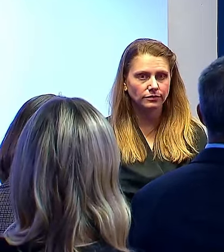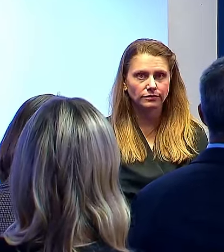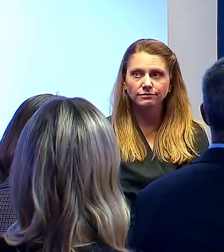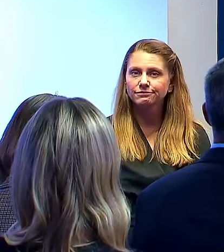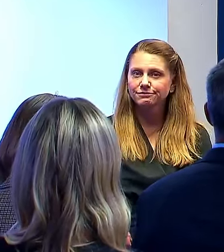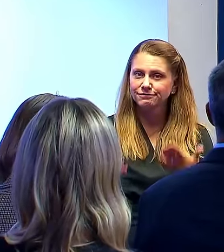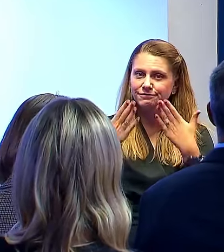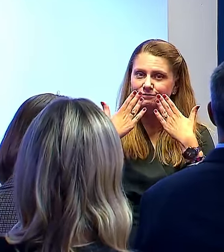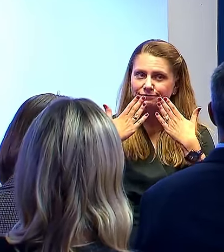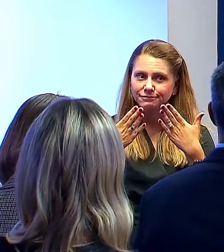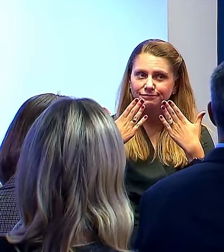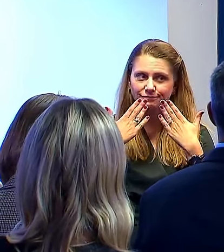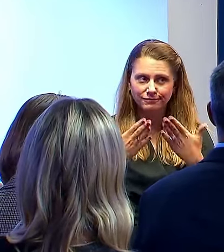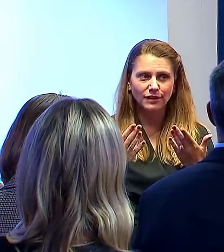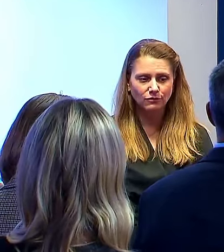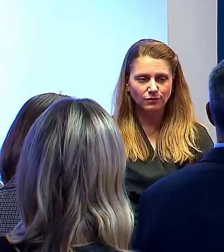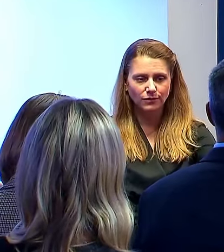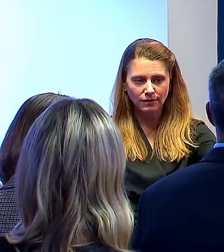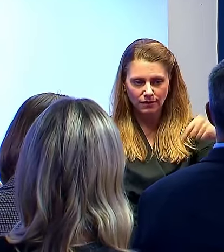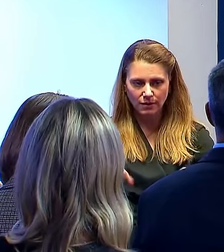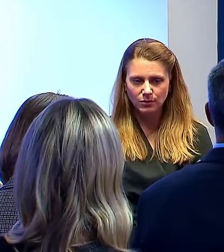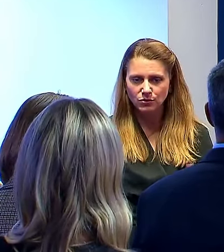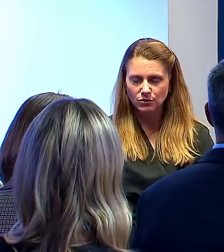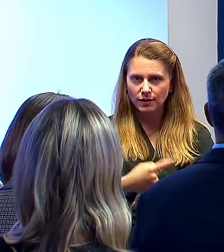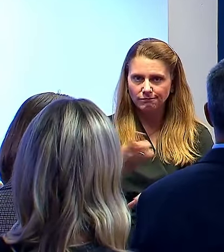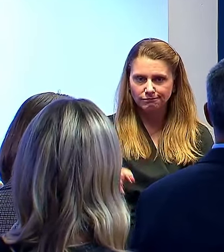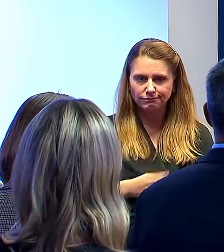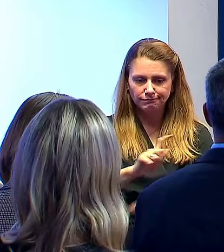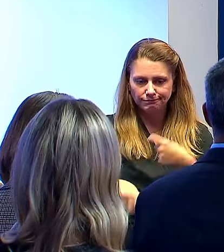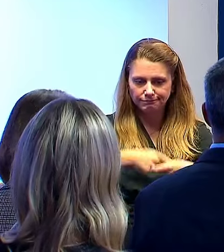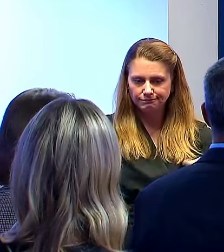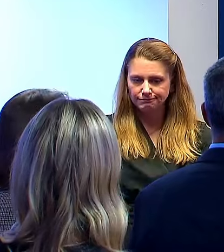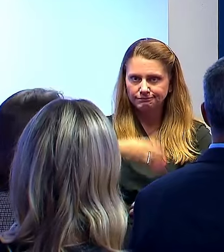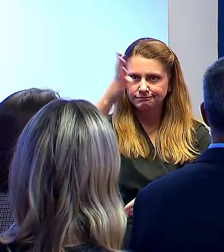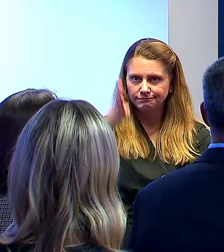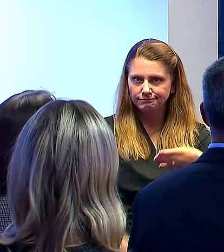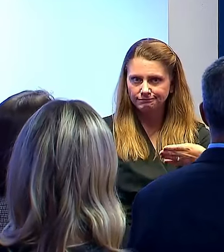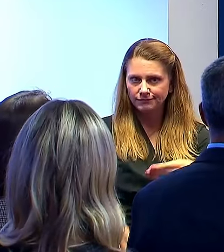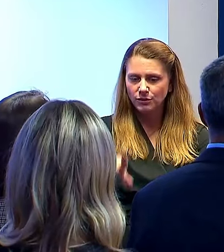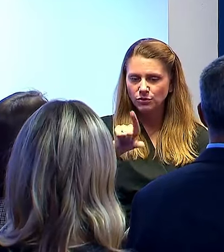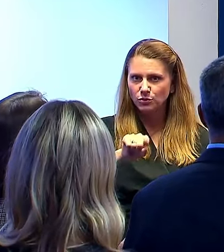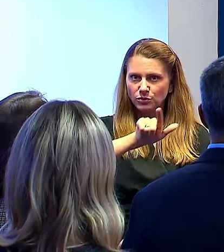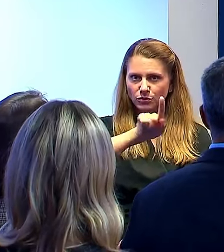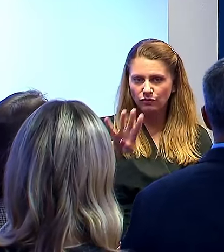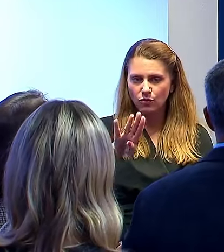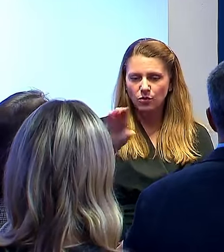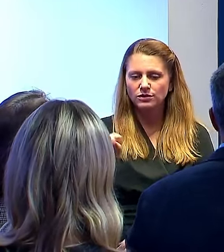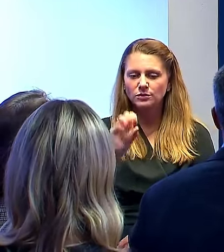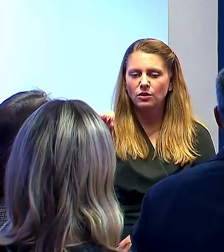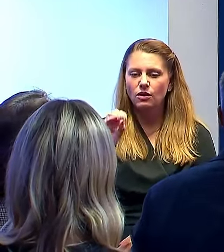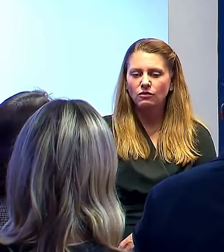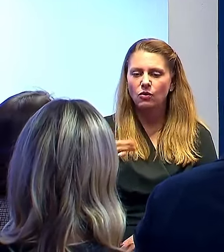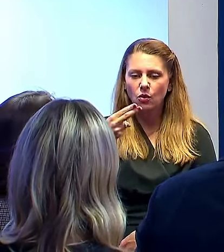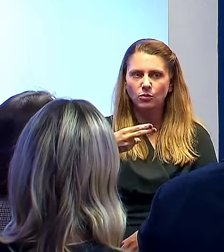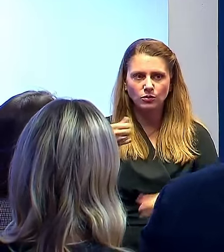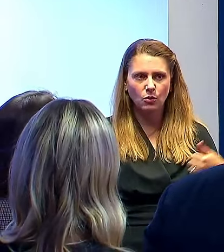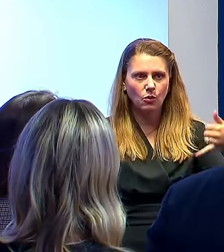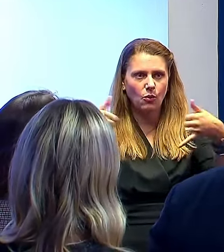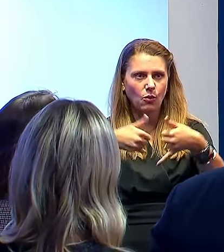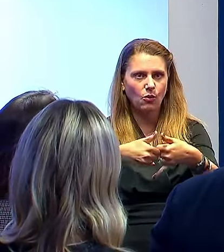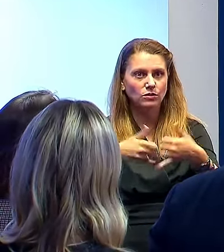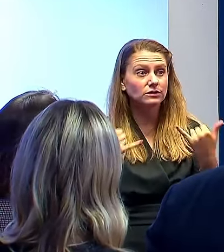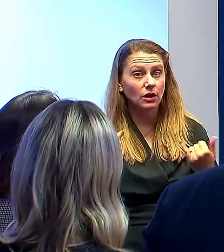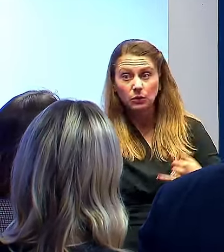Thank you for joining us today. This concludes the 2024 Spirit of Hope Awards ceremony. Guests are welcome to